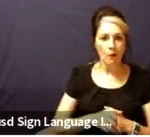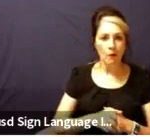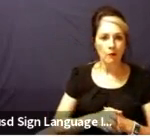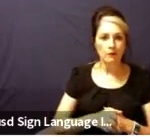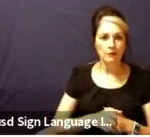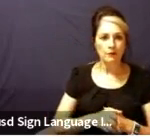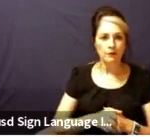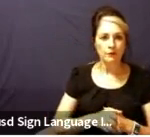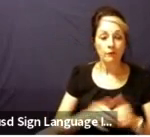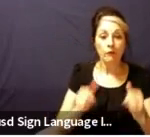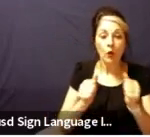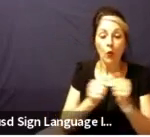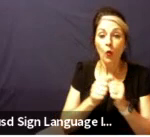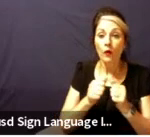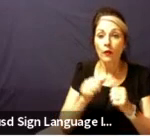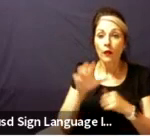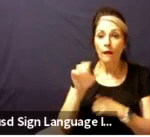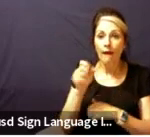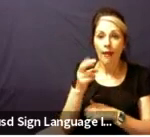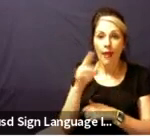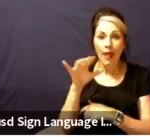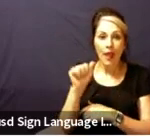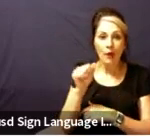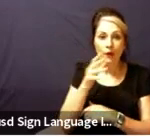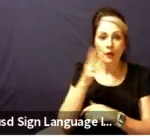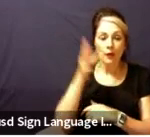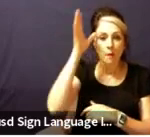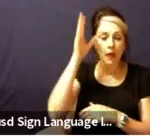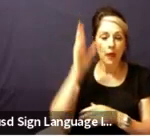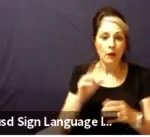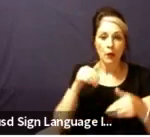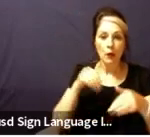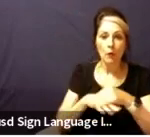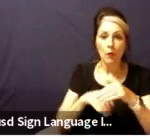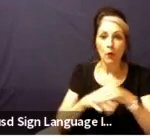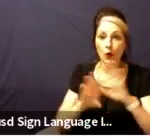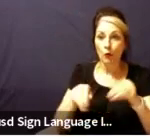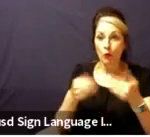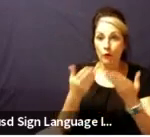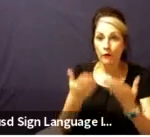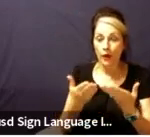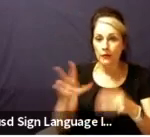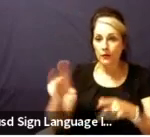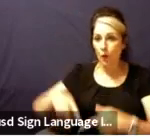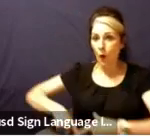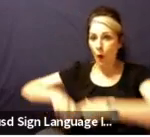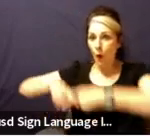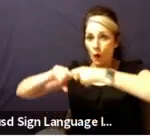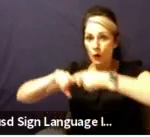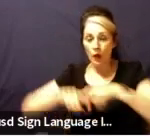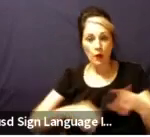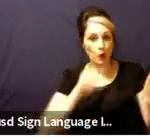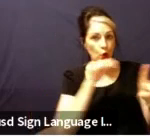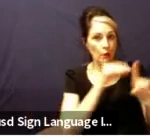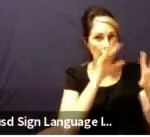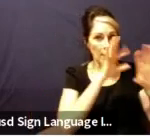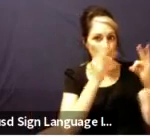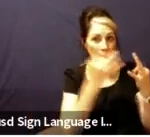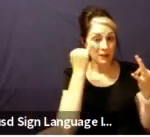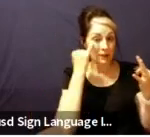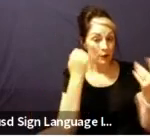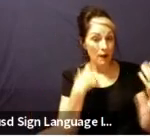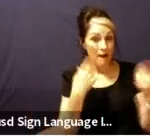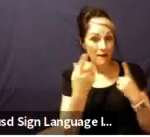What is Aeries Parent Portal? Oh, before you get started, Aaron, just a reminder, families, if you have a question during